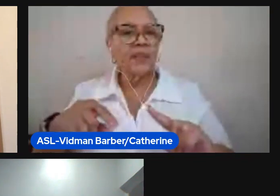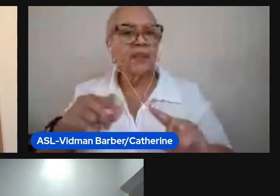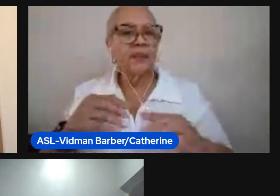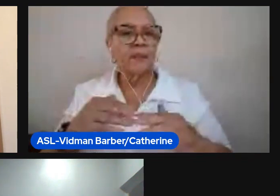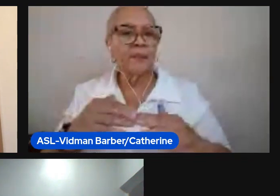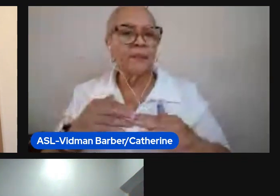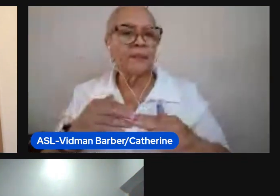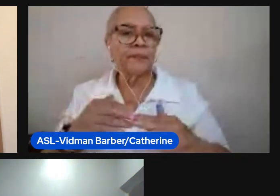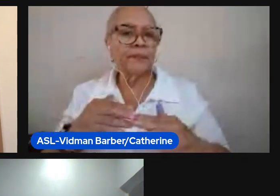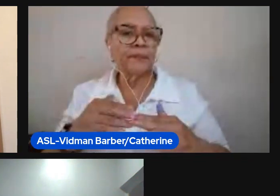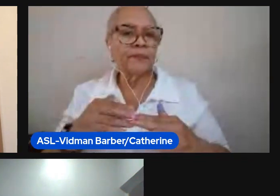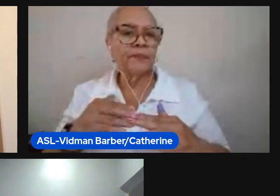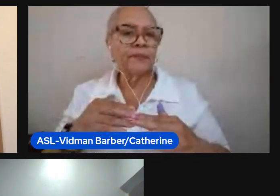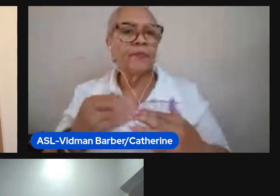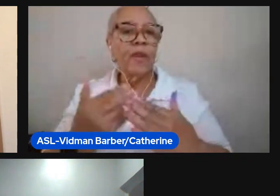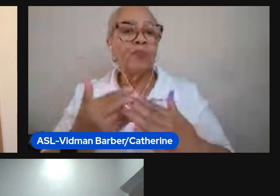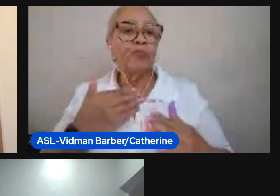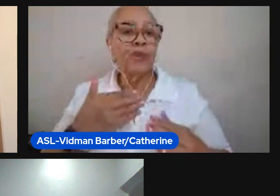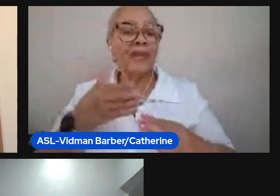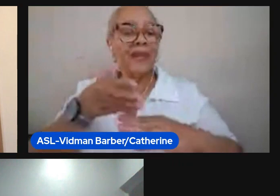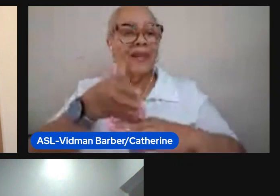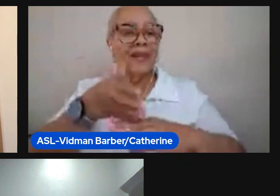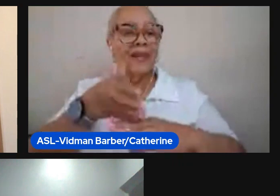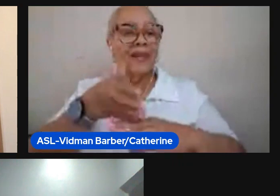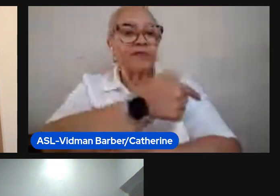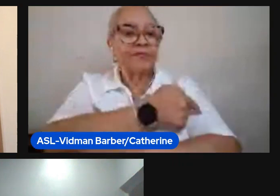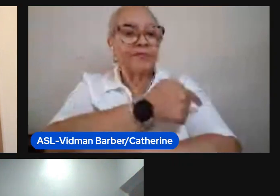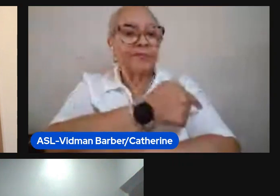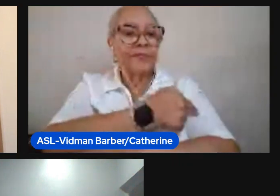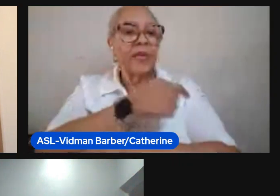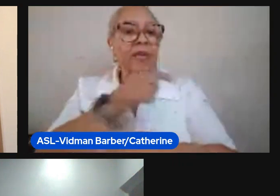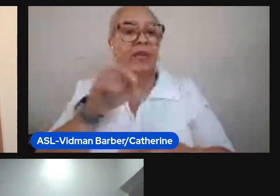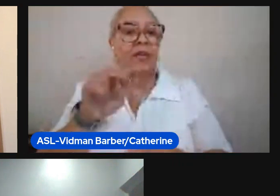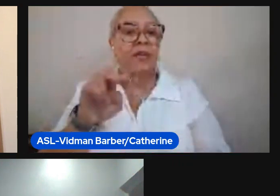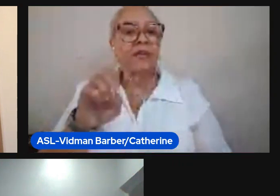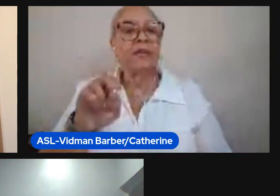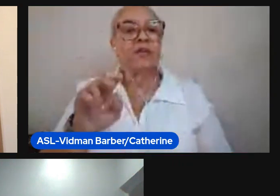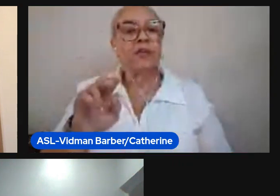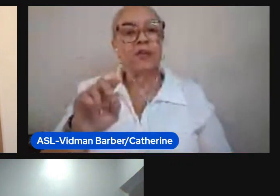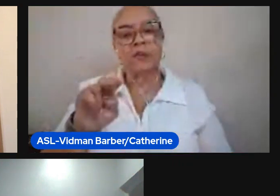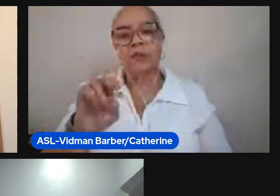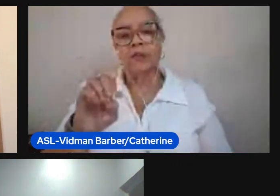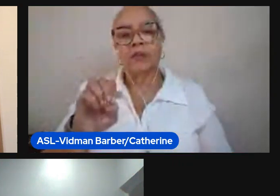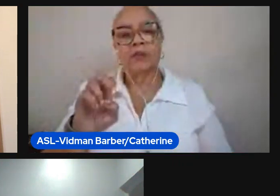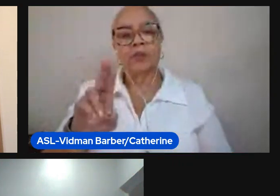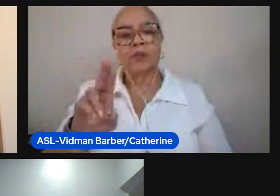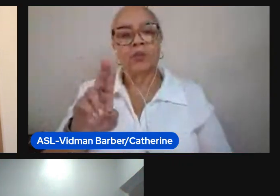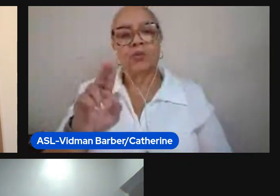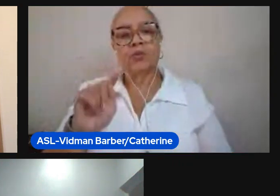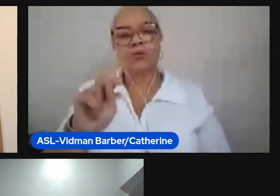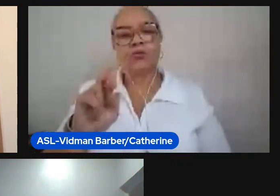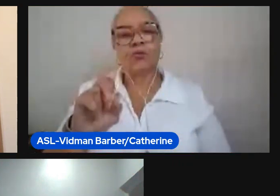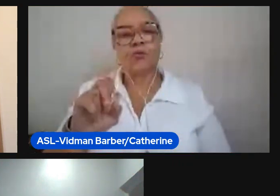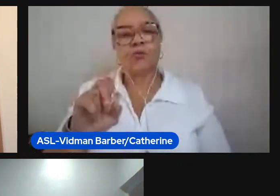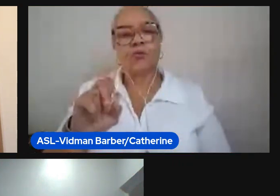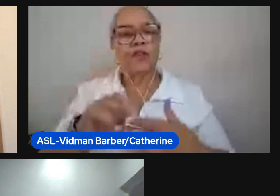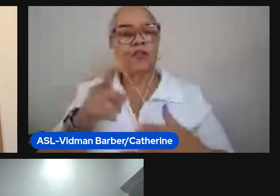pre-vaccination and post-vaccination are the neutrophil linked genes that you identified to be